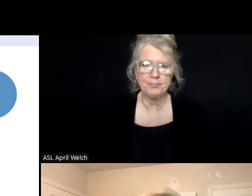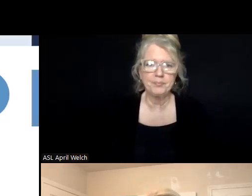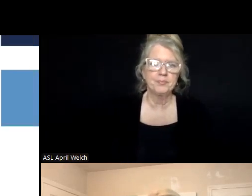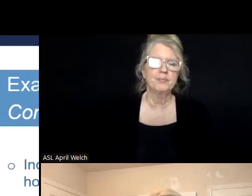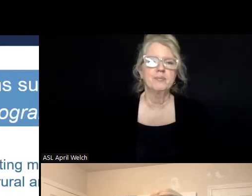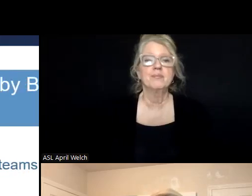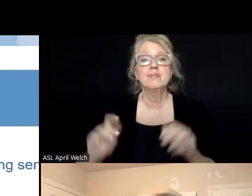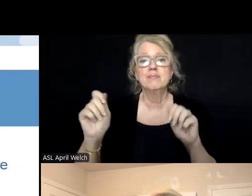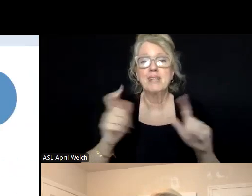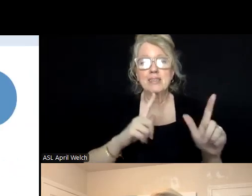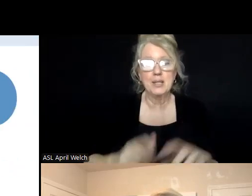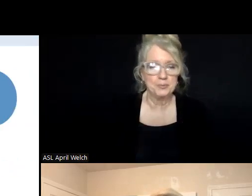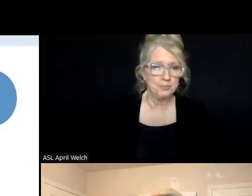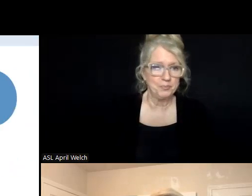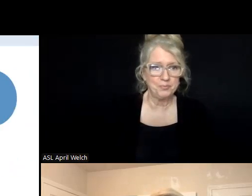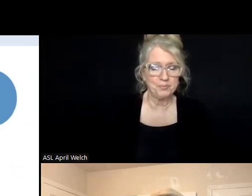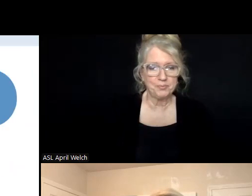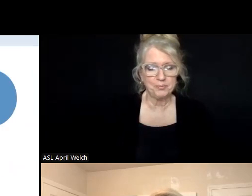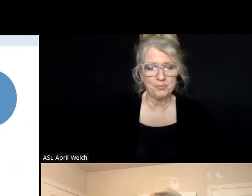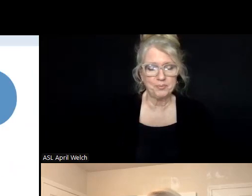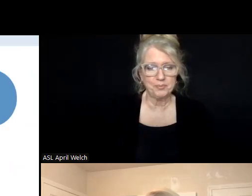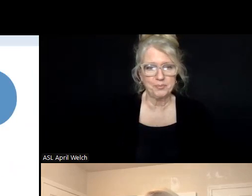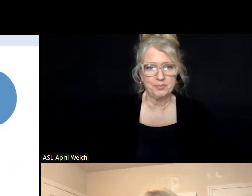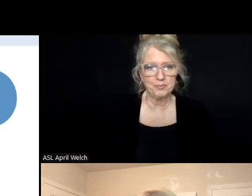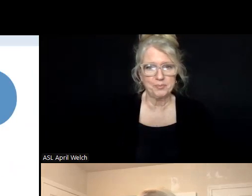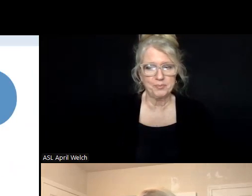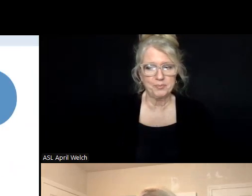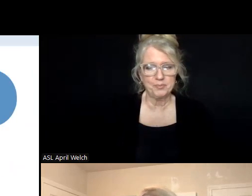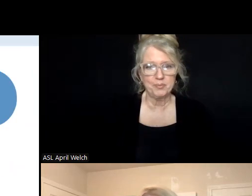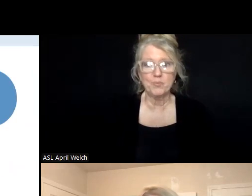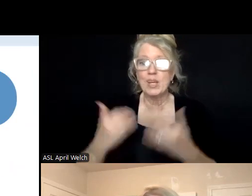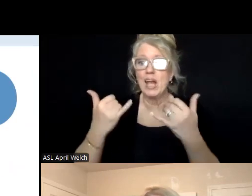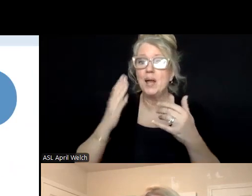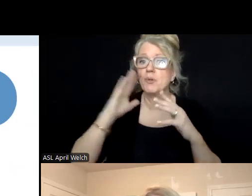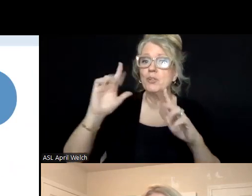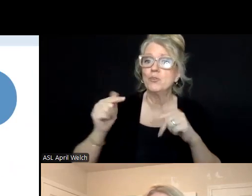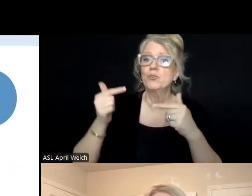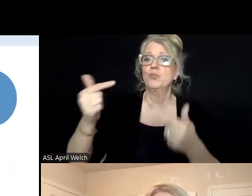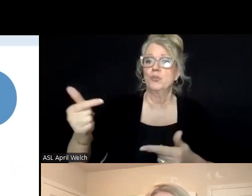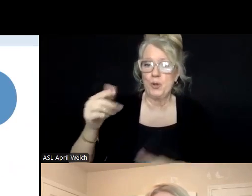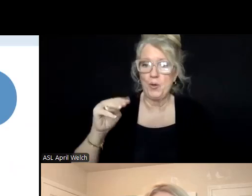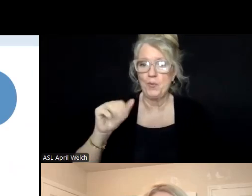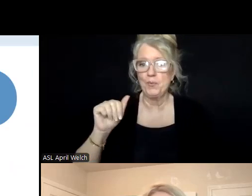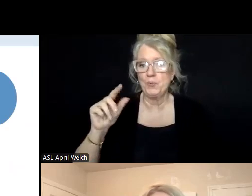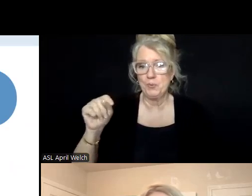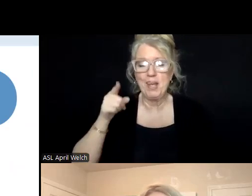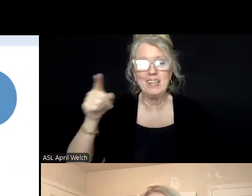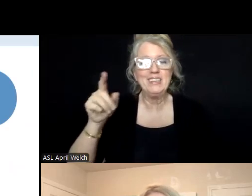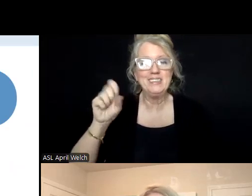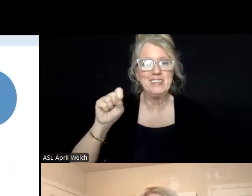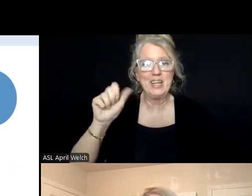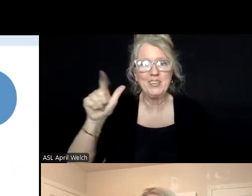Next slide, please. I'm going to turn it to Matt because he's the SAA in Colorado, and